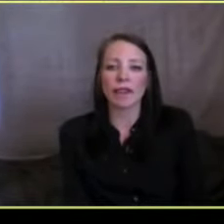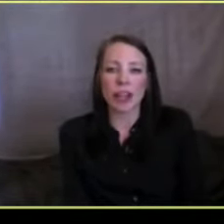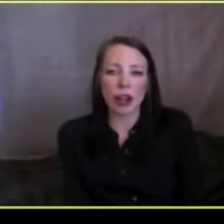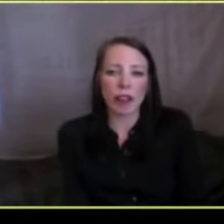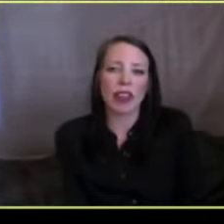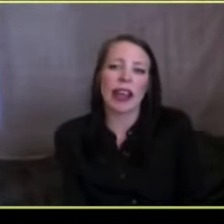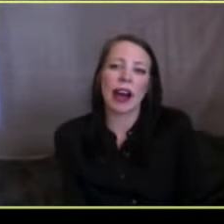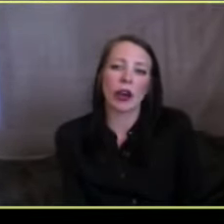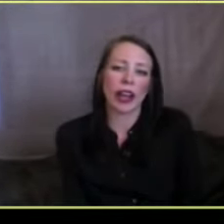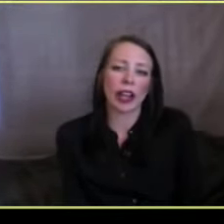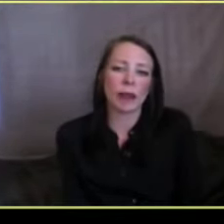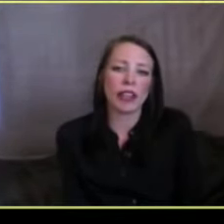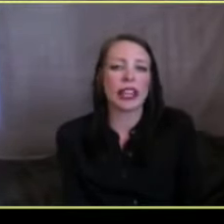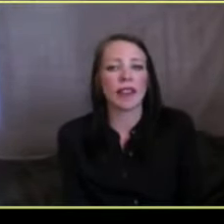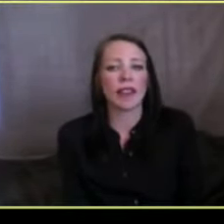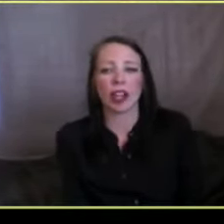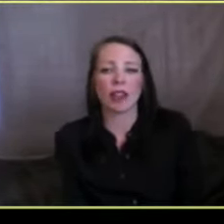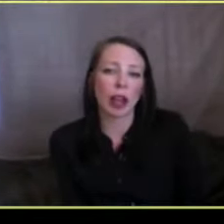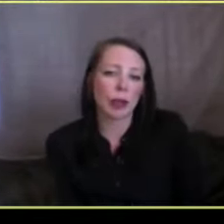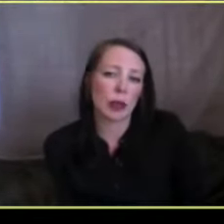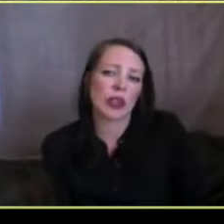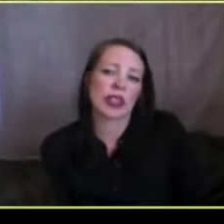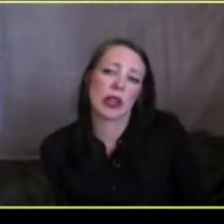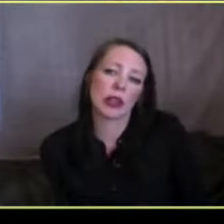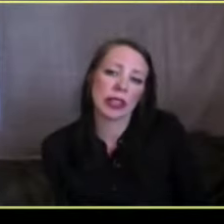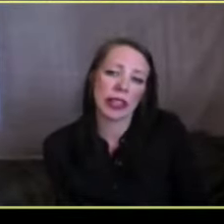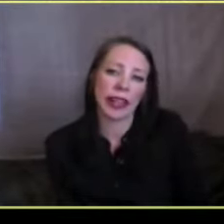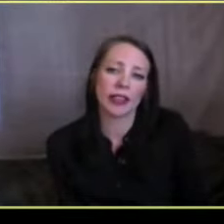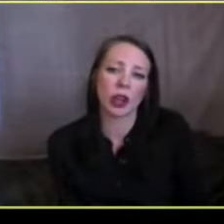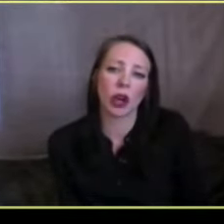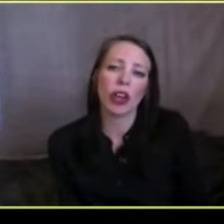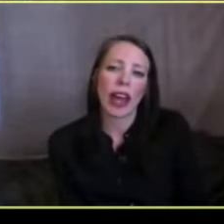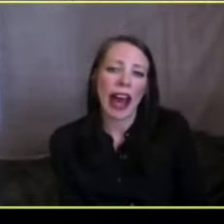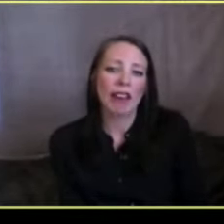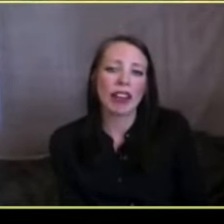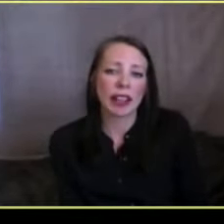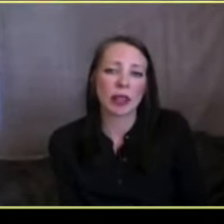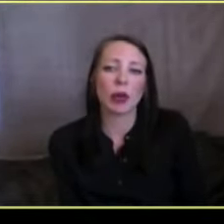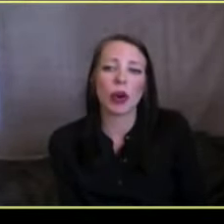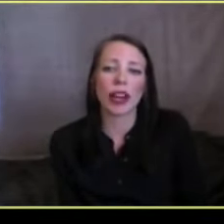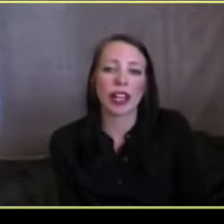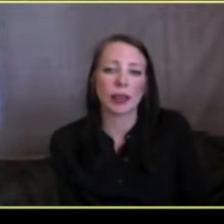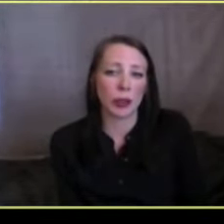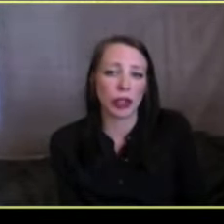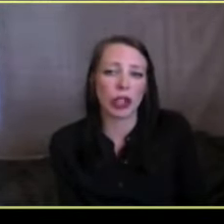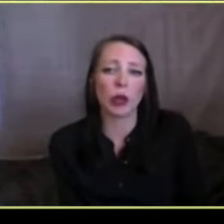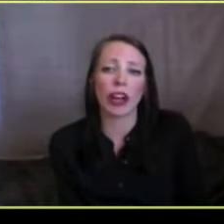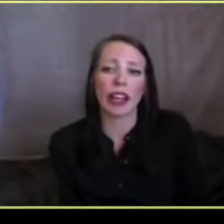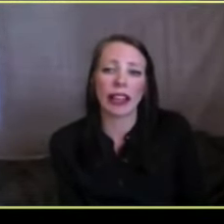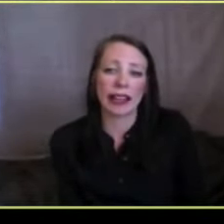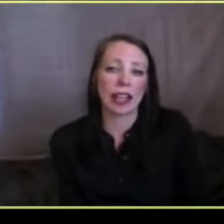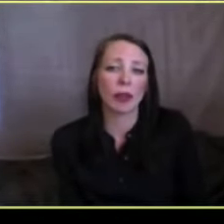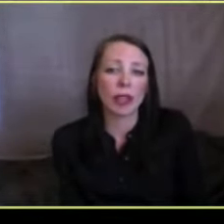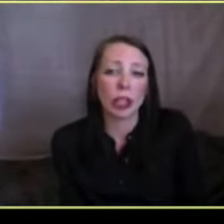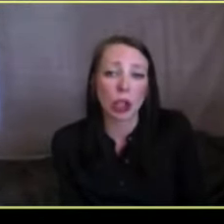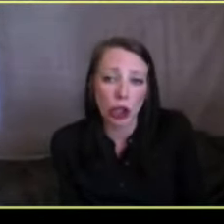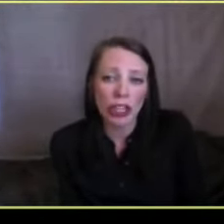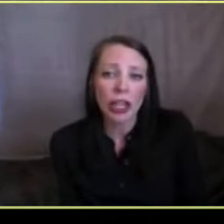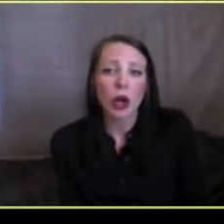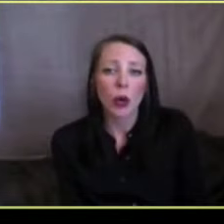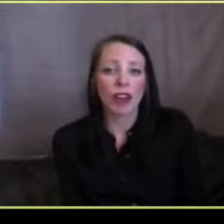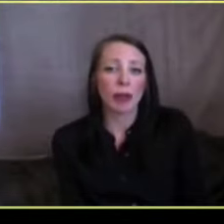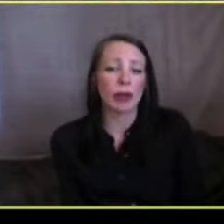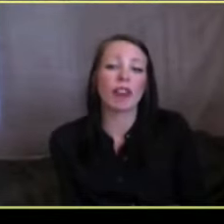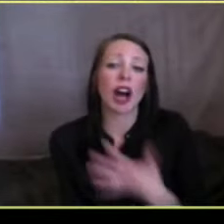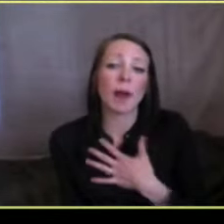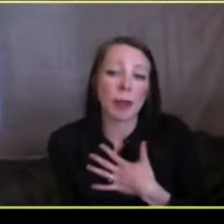could figure everything out. I could be safe. I could develop those skills. And so having that support has been really great, and it's helped me learn.